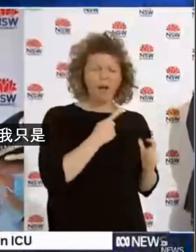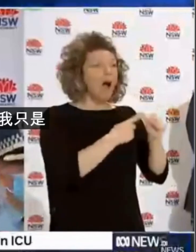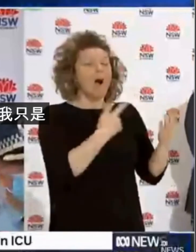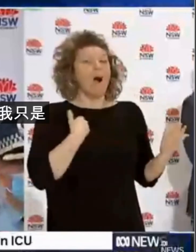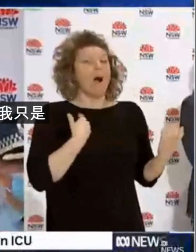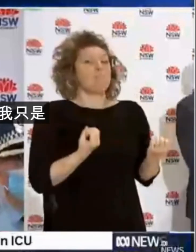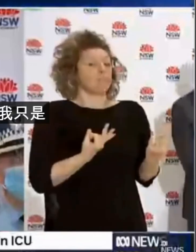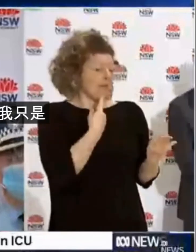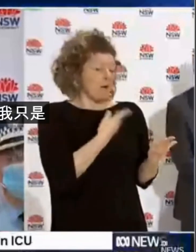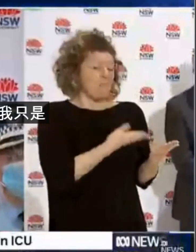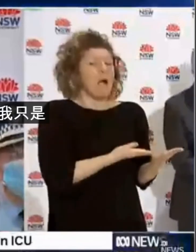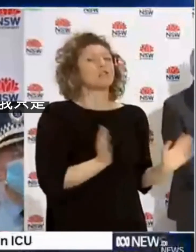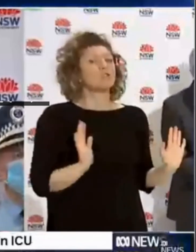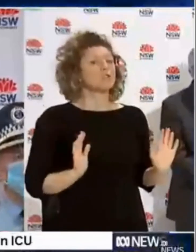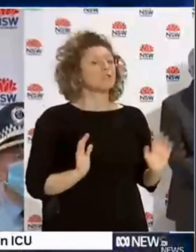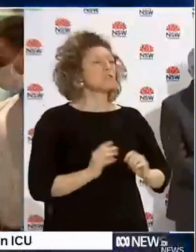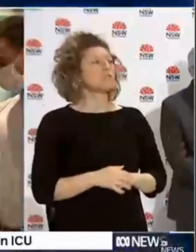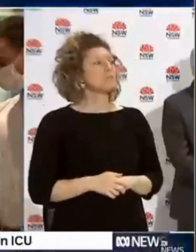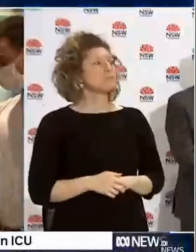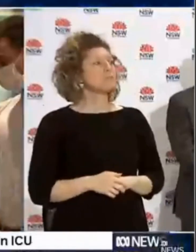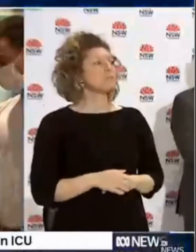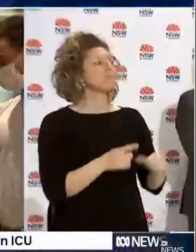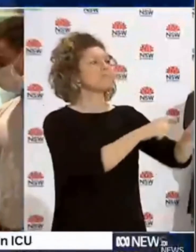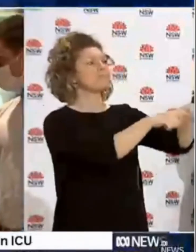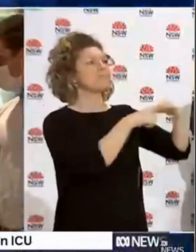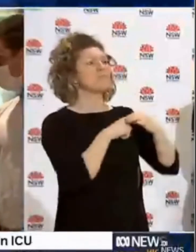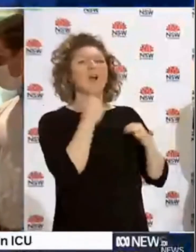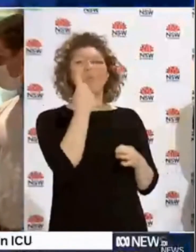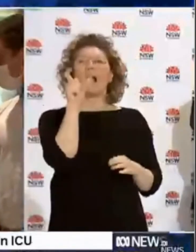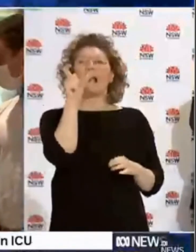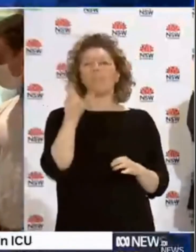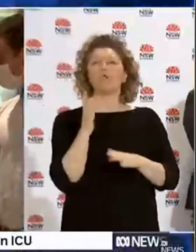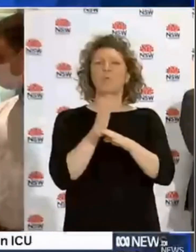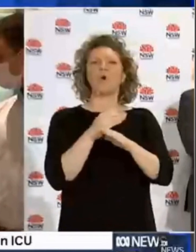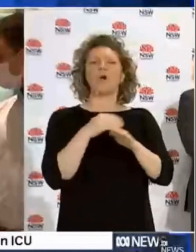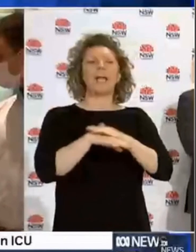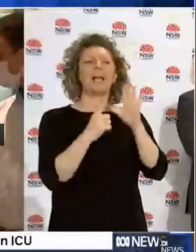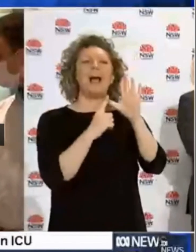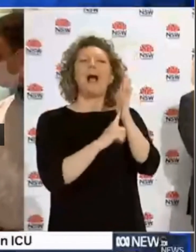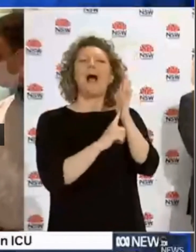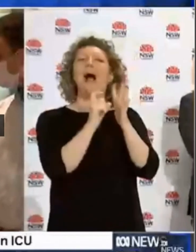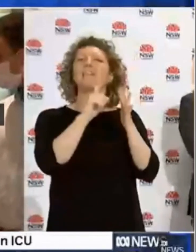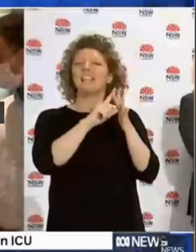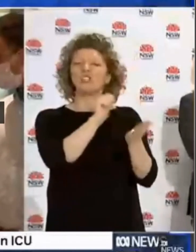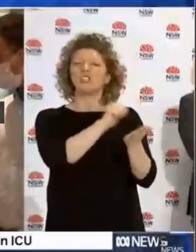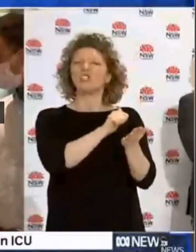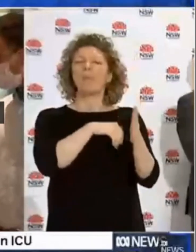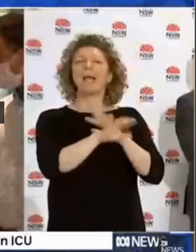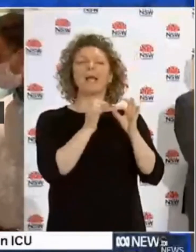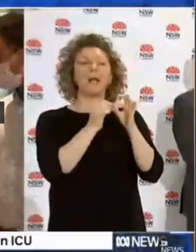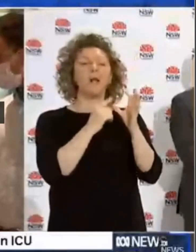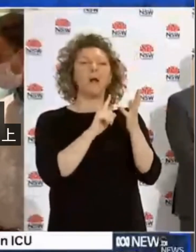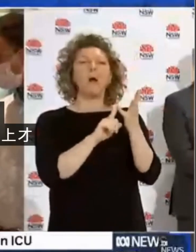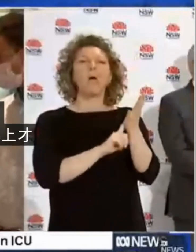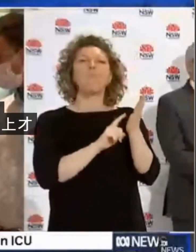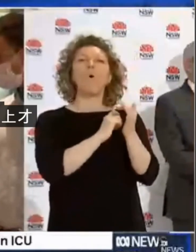McNulty, can I just quickly ask about the Aldi at Balcombe Hills? An infected staff member was there on the 21st and 22nd. It was closed, deep cleaned,